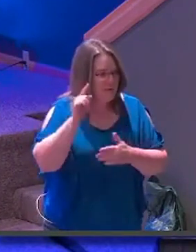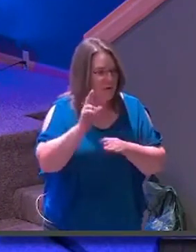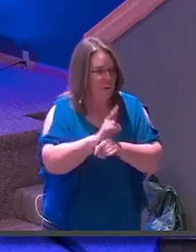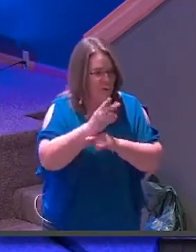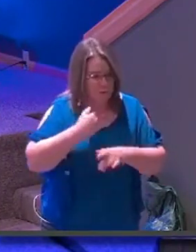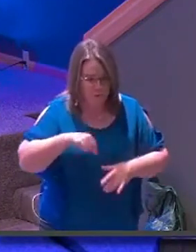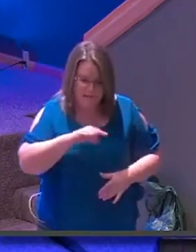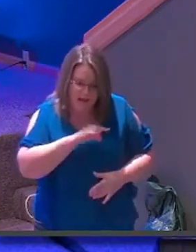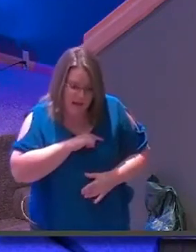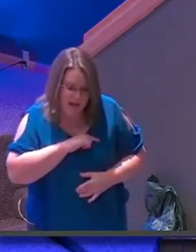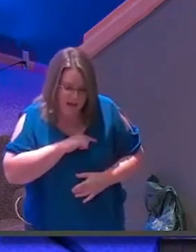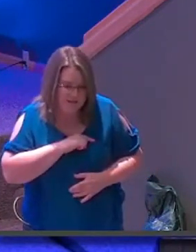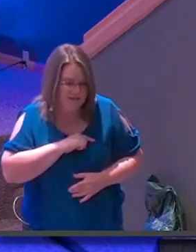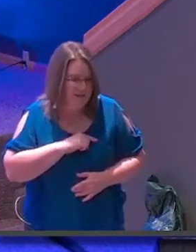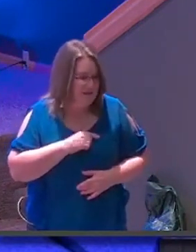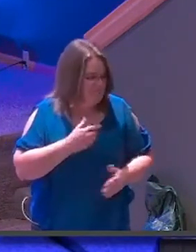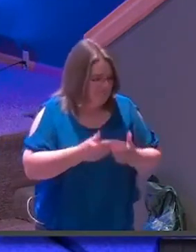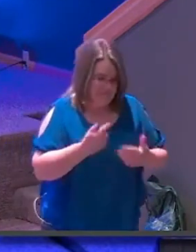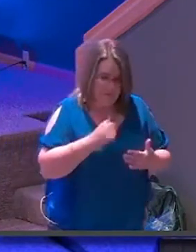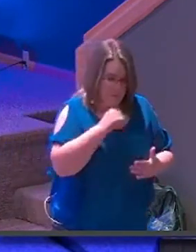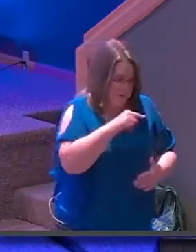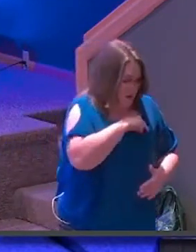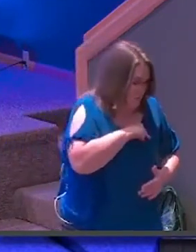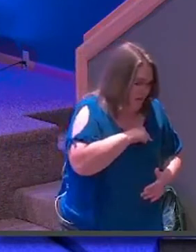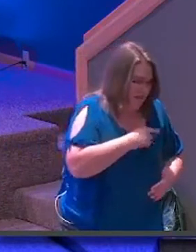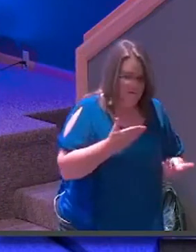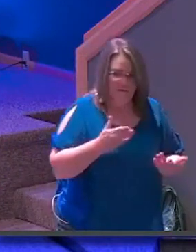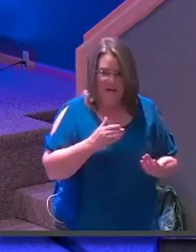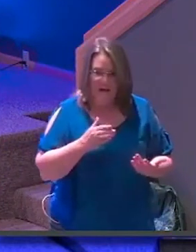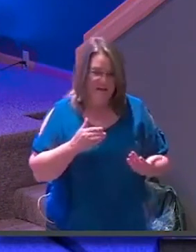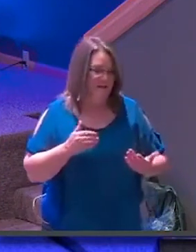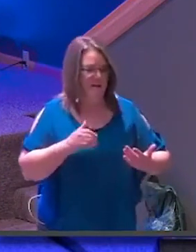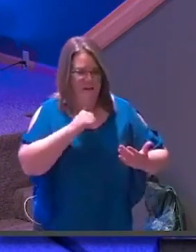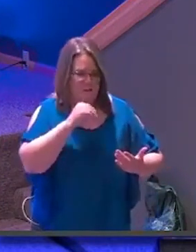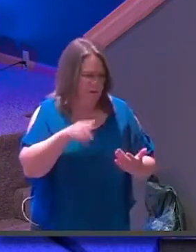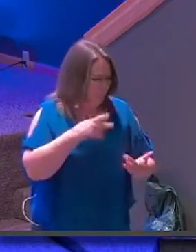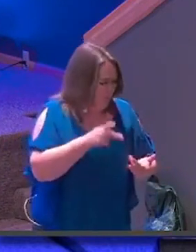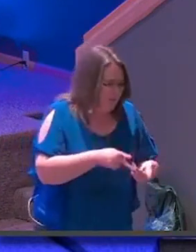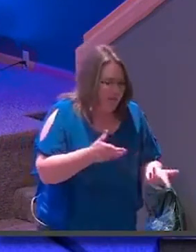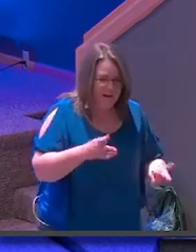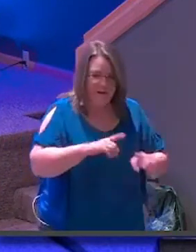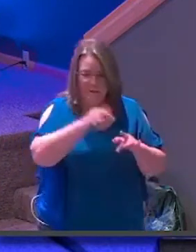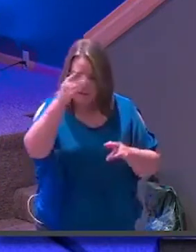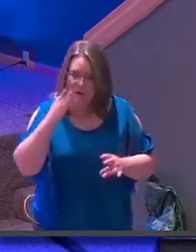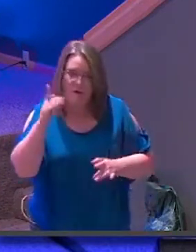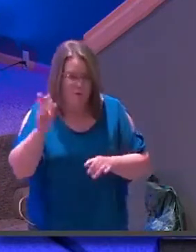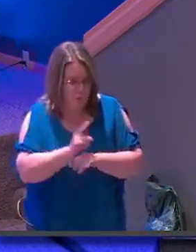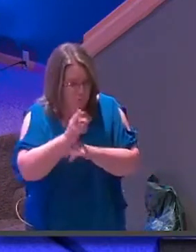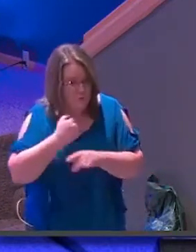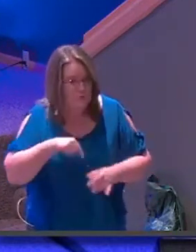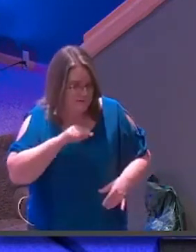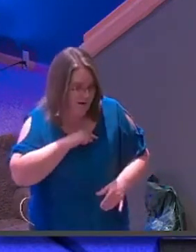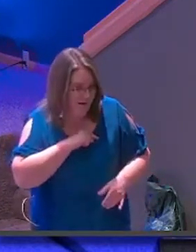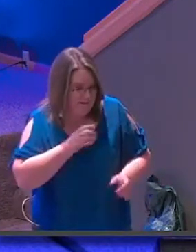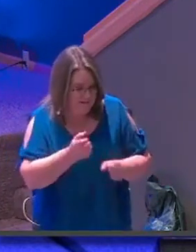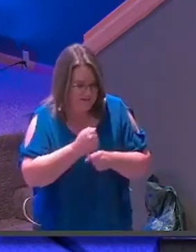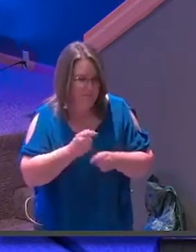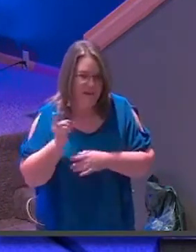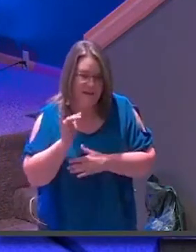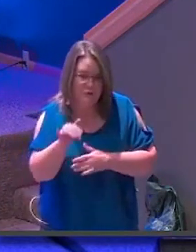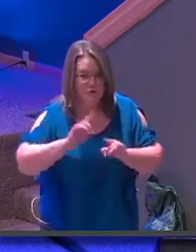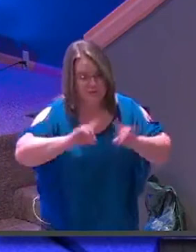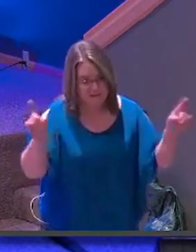as unqualified as we are, as unpolished as we are. God, you're going to use us to make an eternal difference